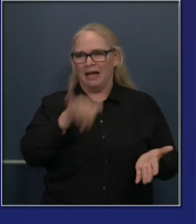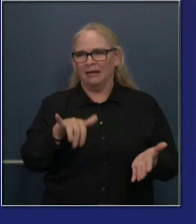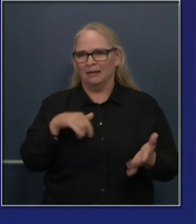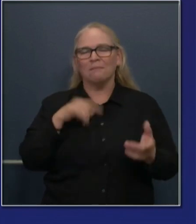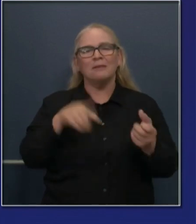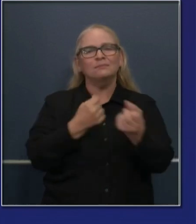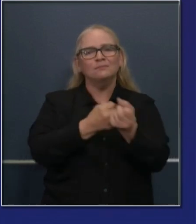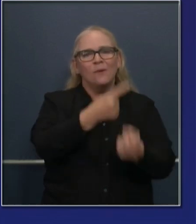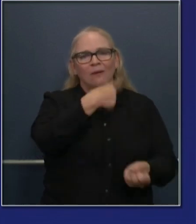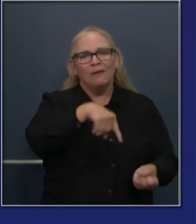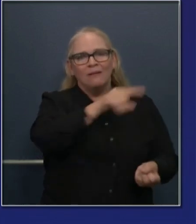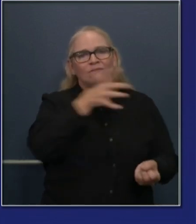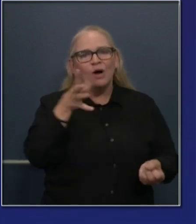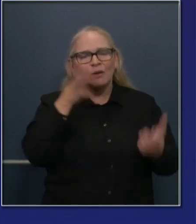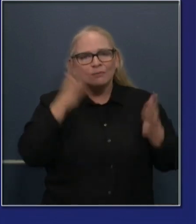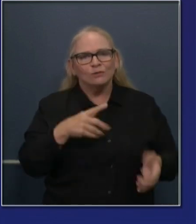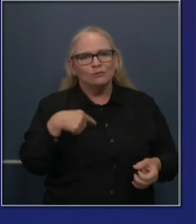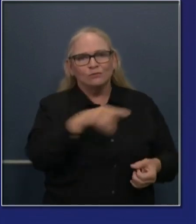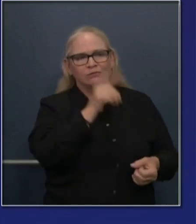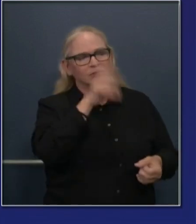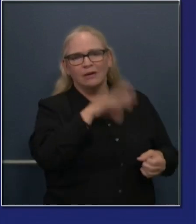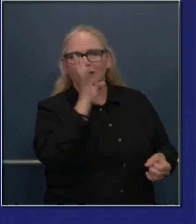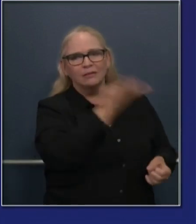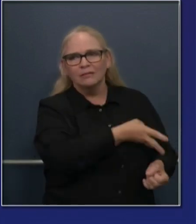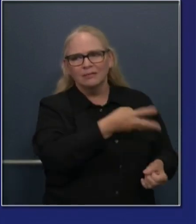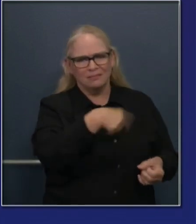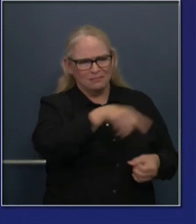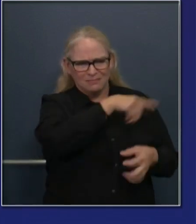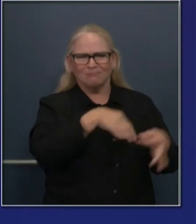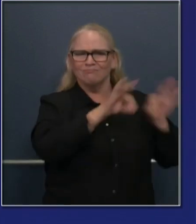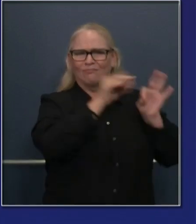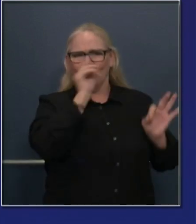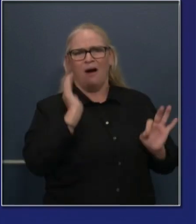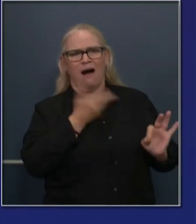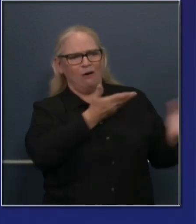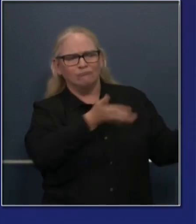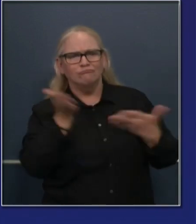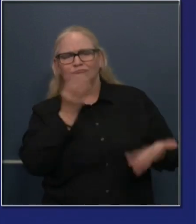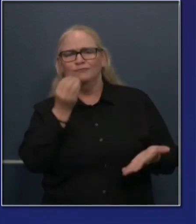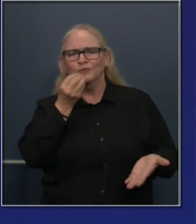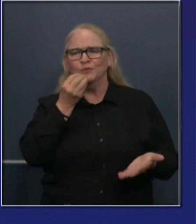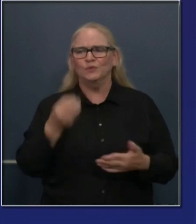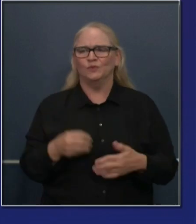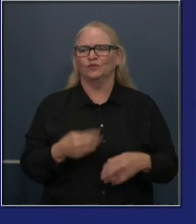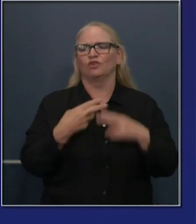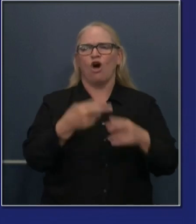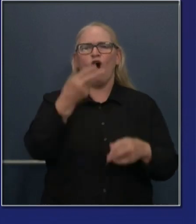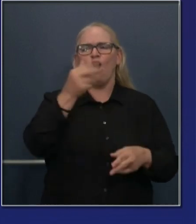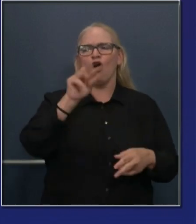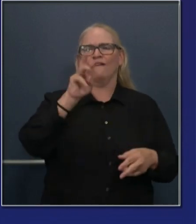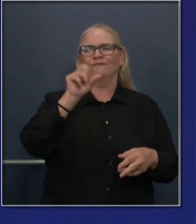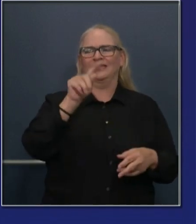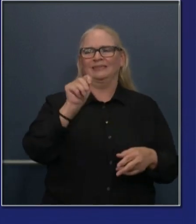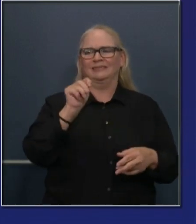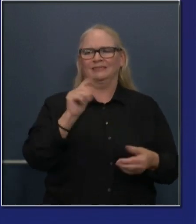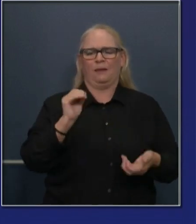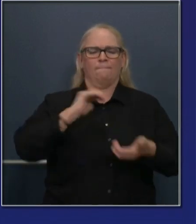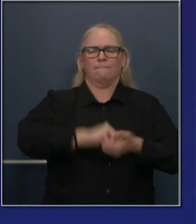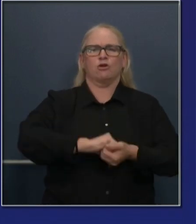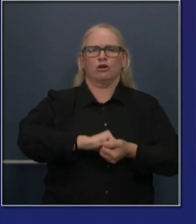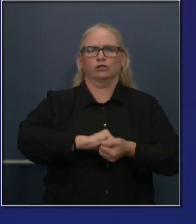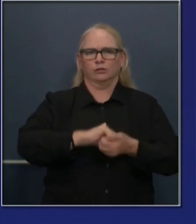farm workers. And so we have a housing and harvest partnership that demonstrably